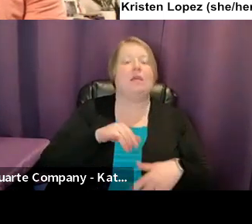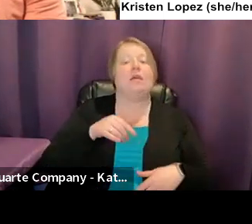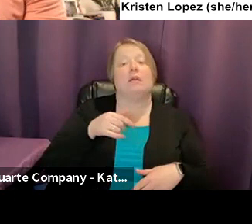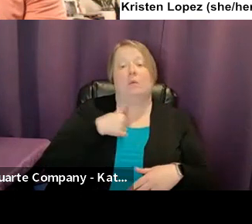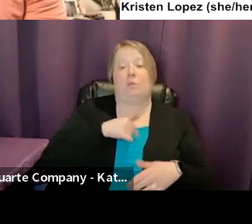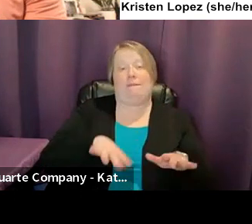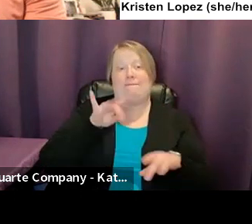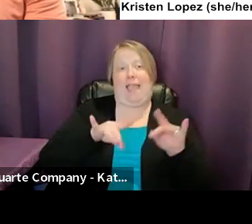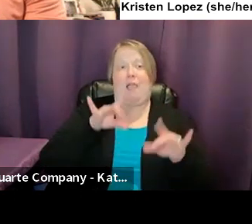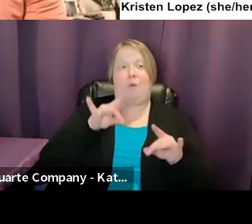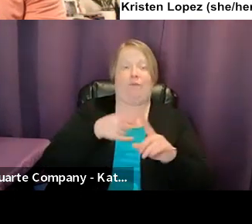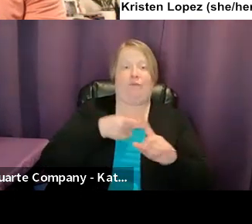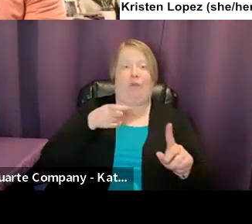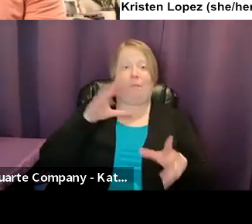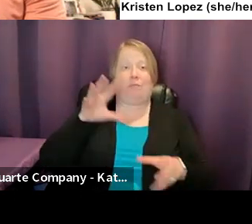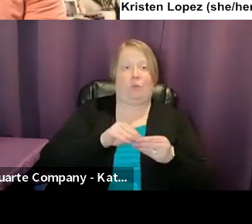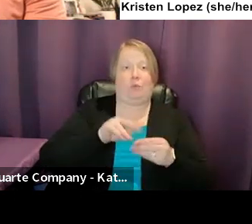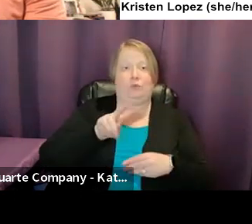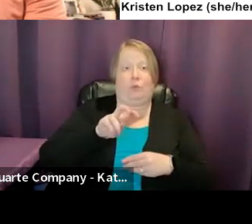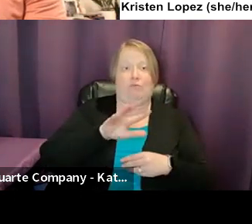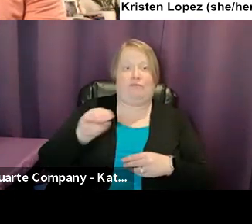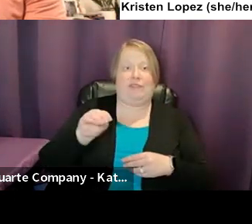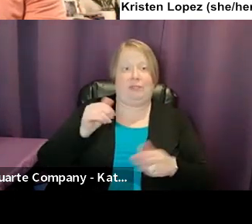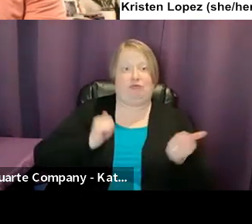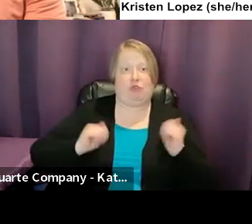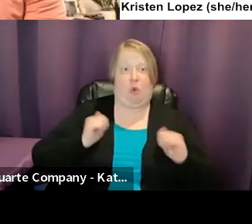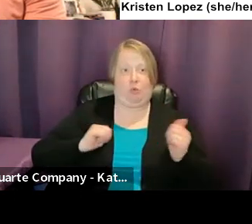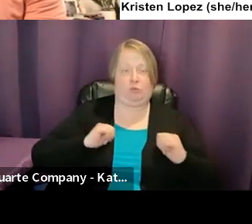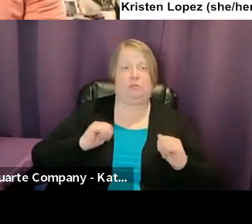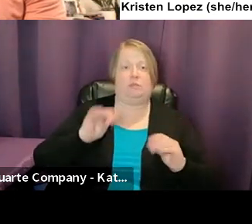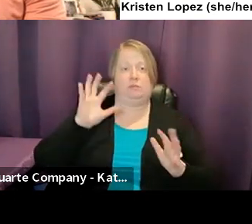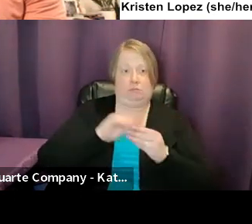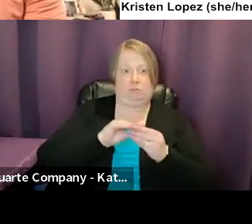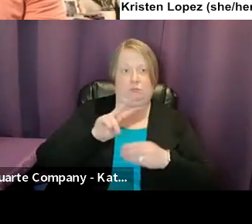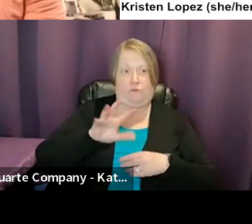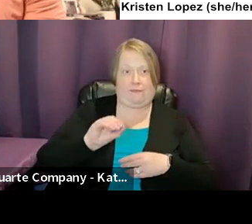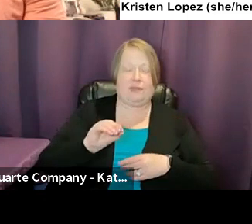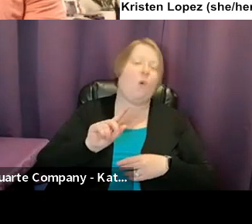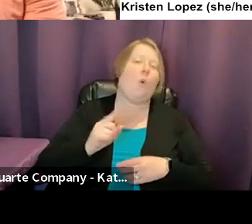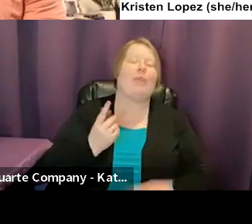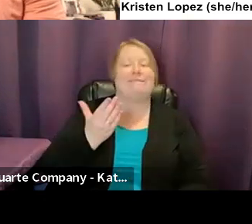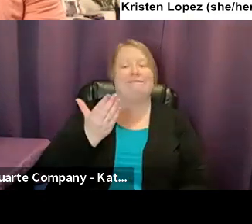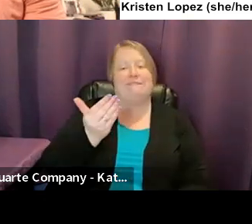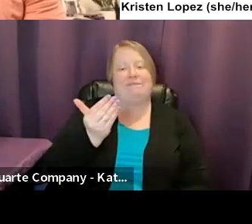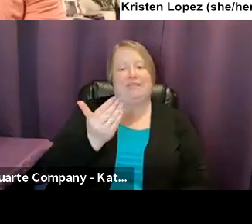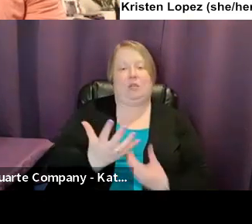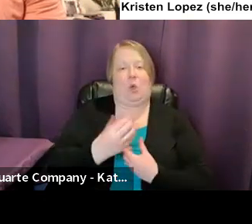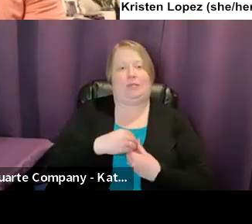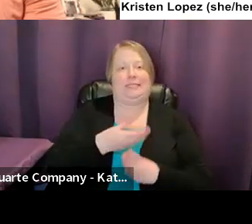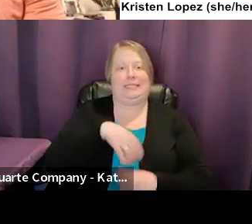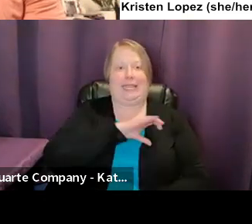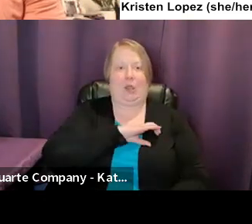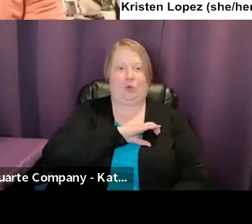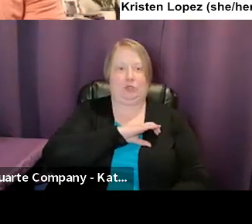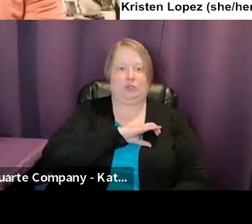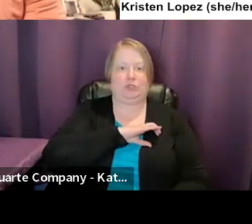found out of 250 shows is that there were only 15 autistic characters